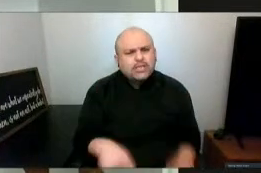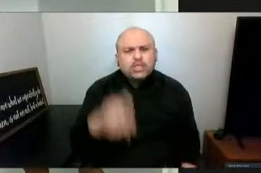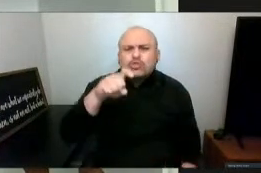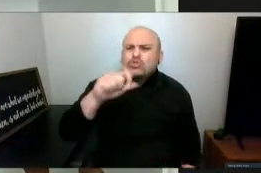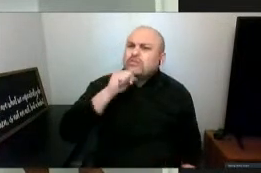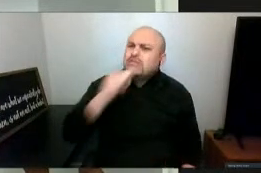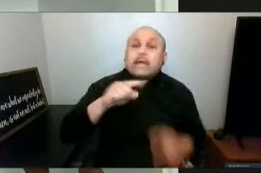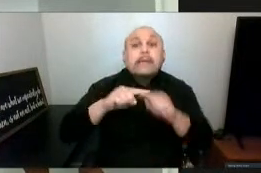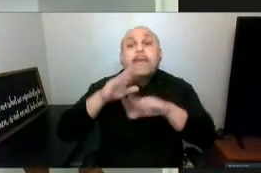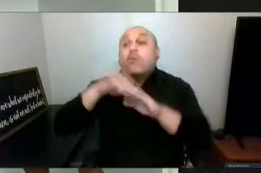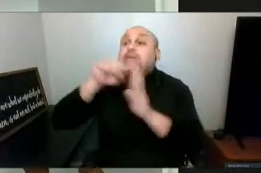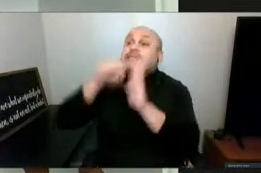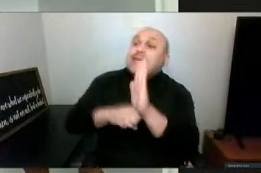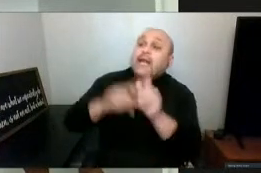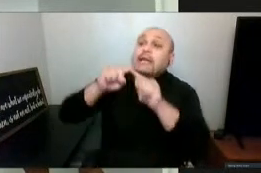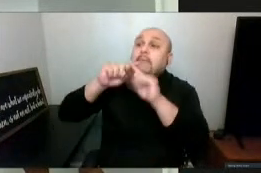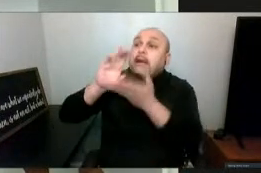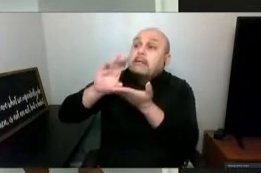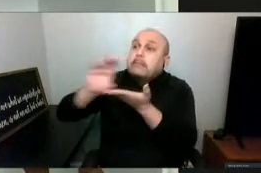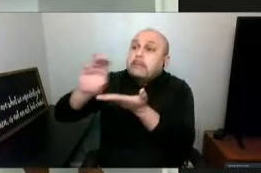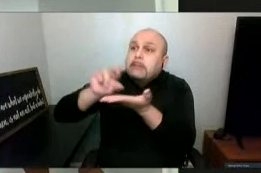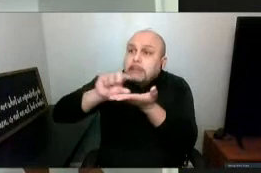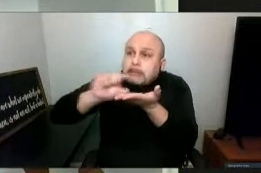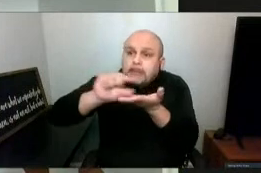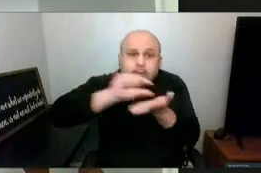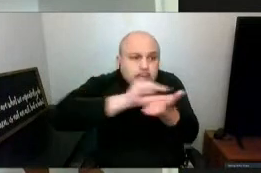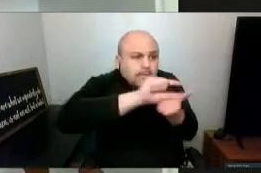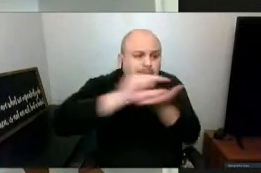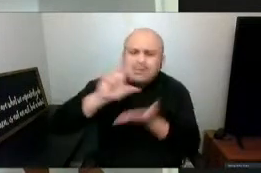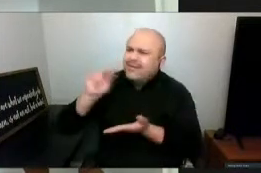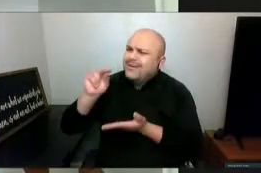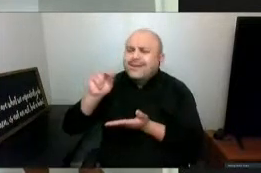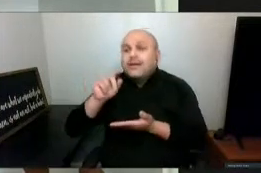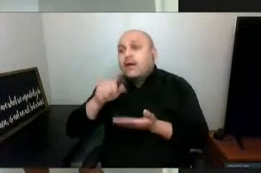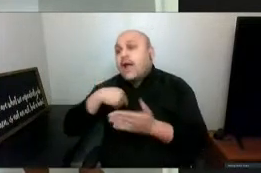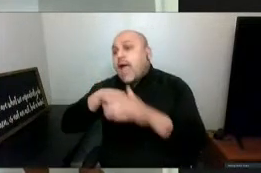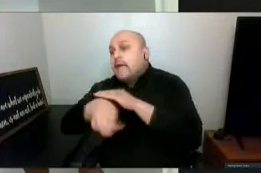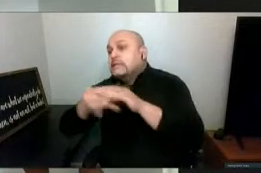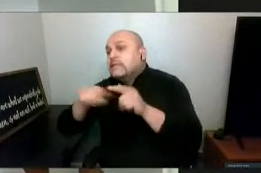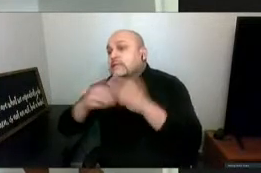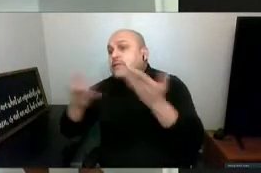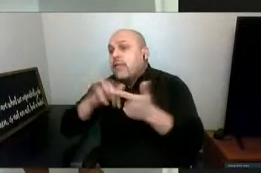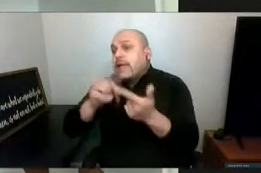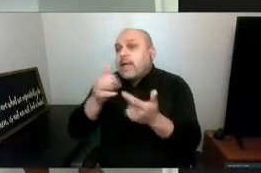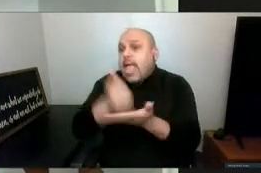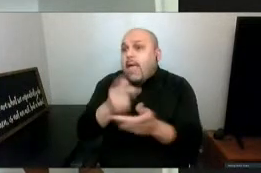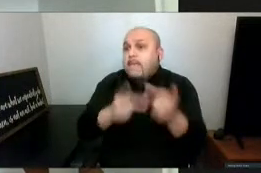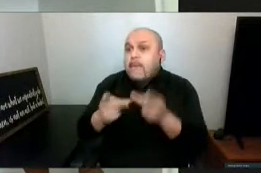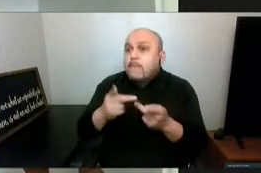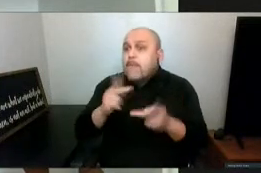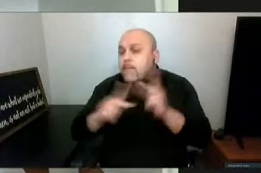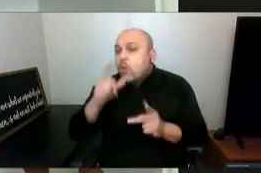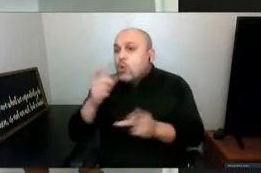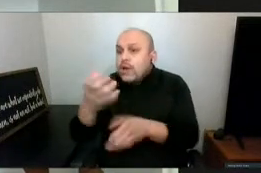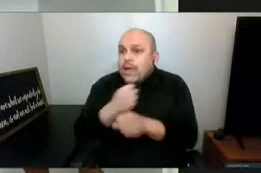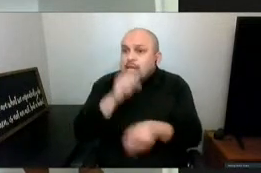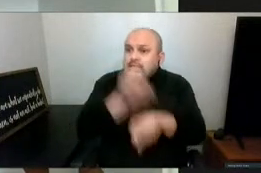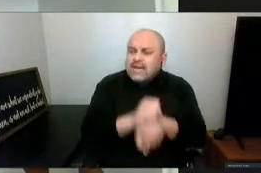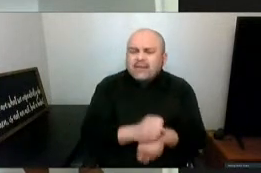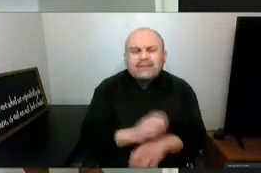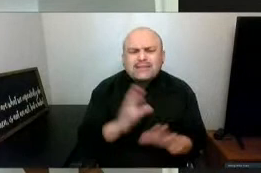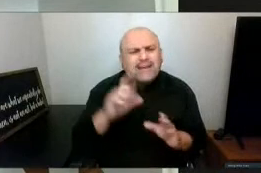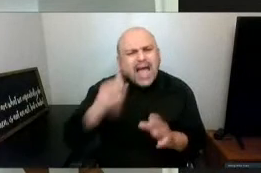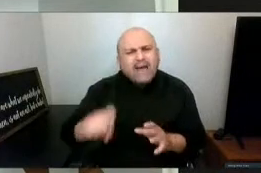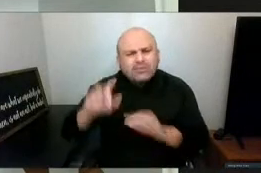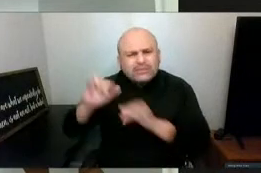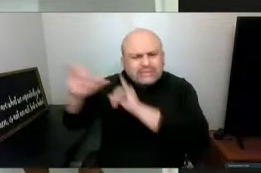in terms of your access to those services that can help people get gainful employment. The other way I think about